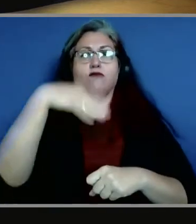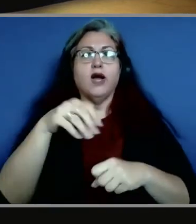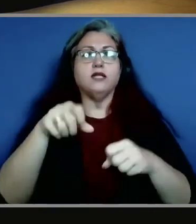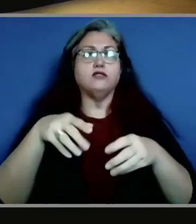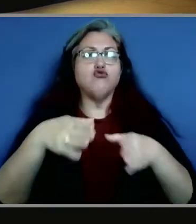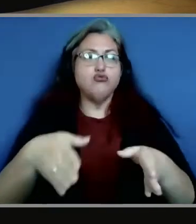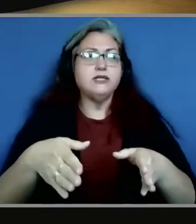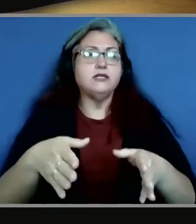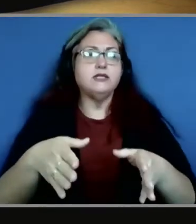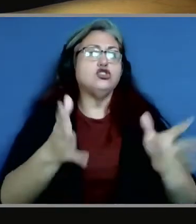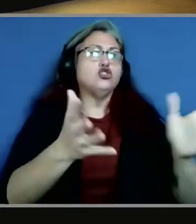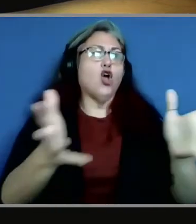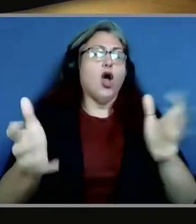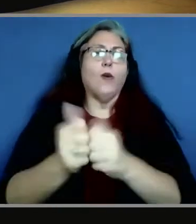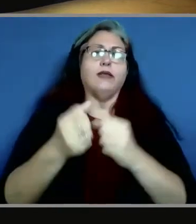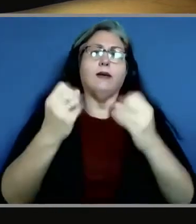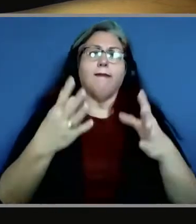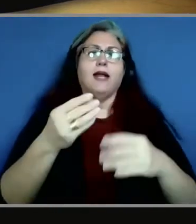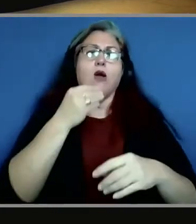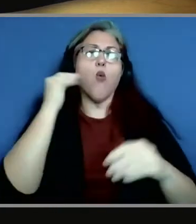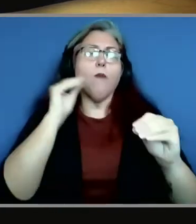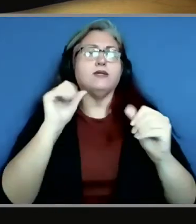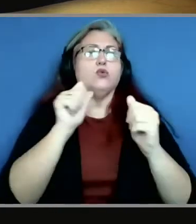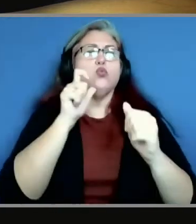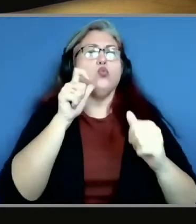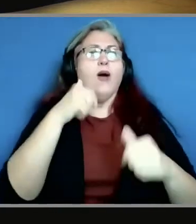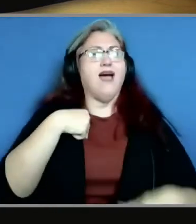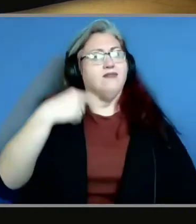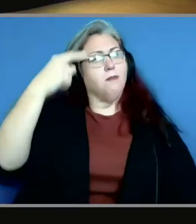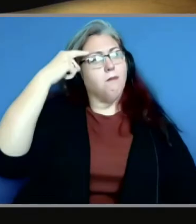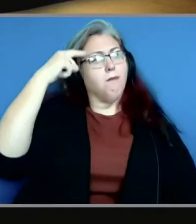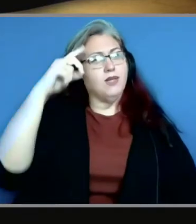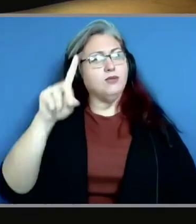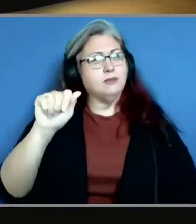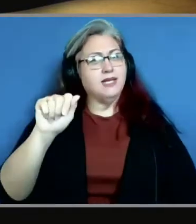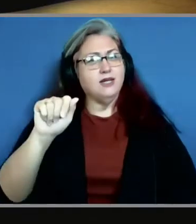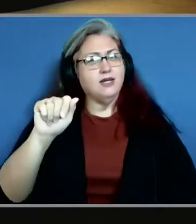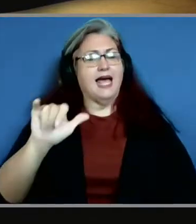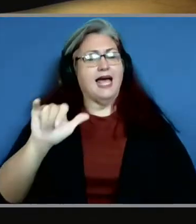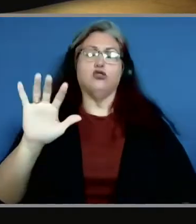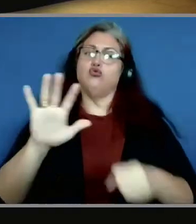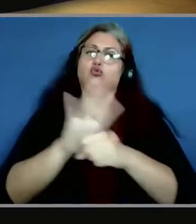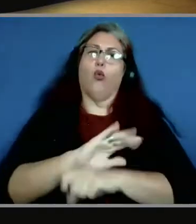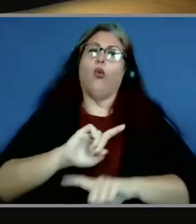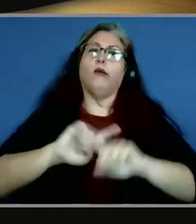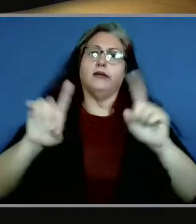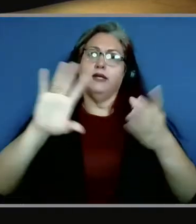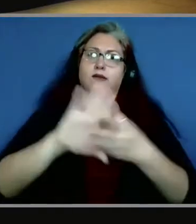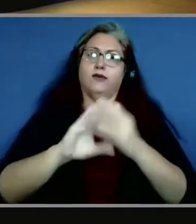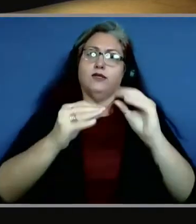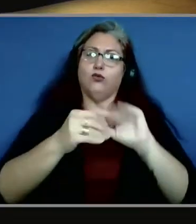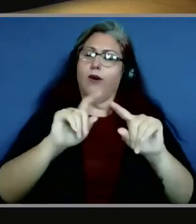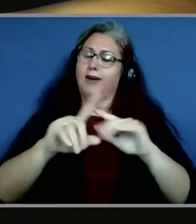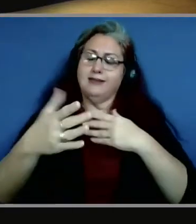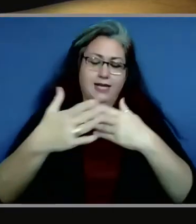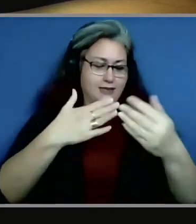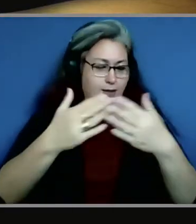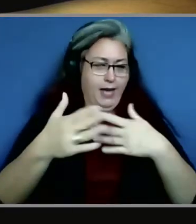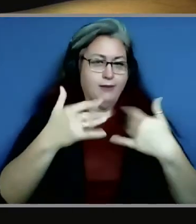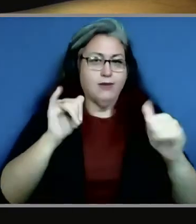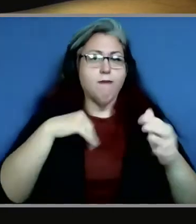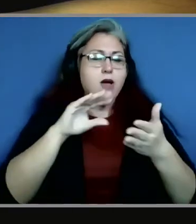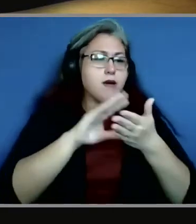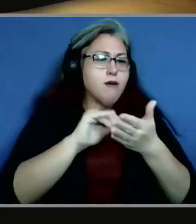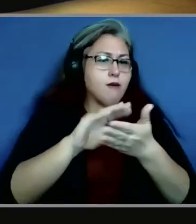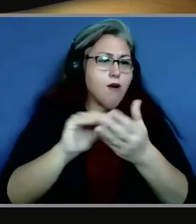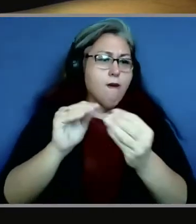with a lot of the homeless people who's got mental disability, and that's a whole different story, of course, but nevertheless, I'm learning more and more